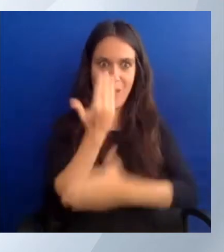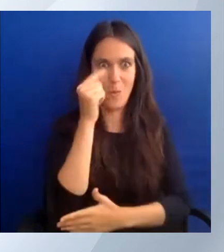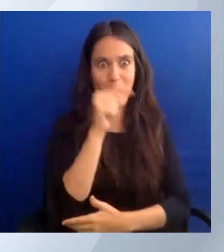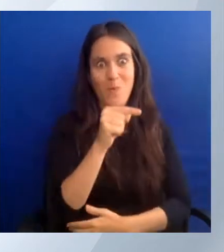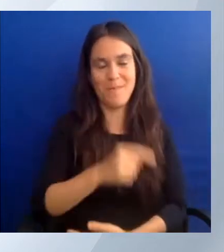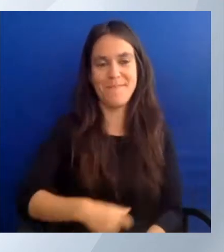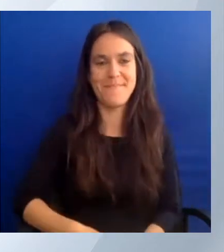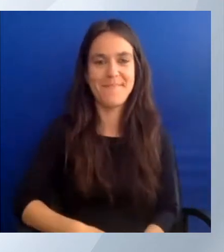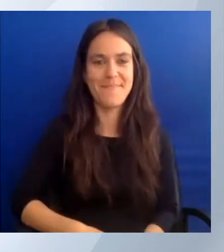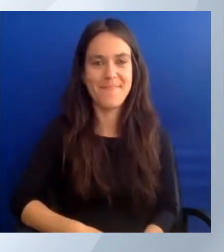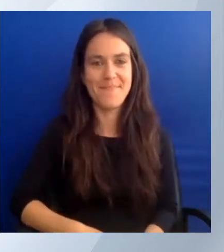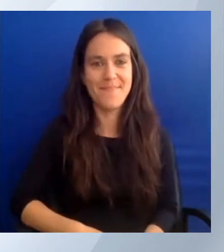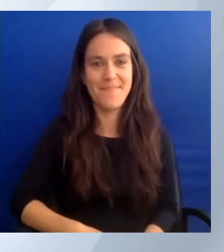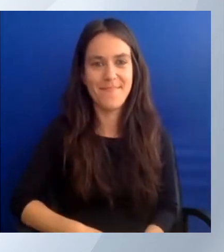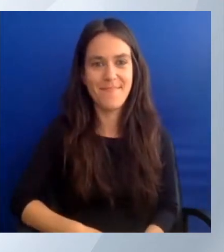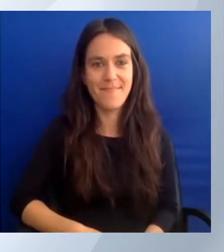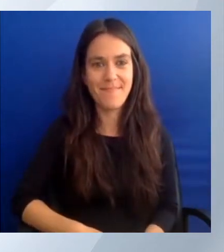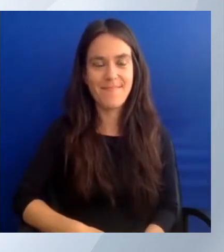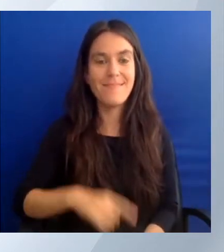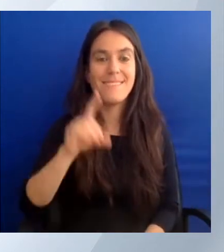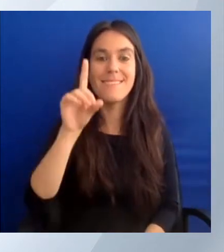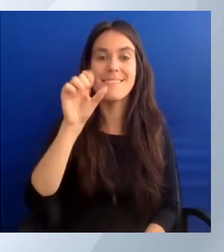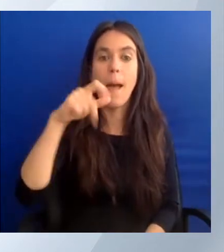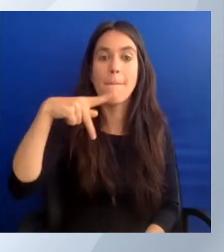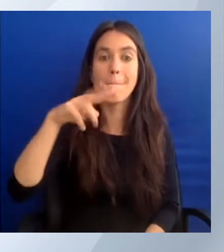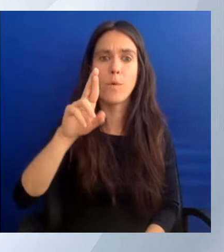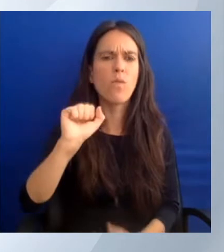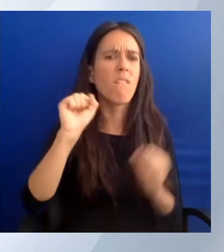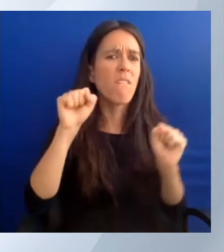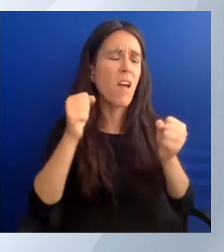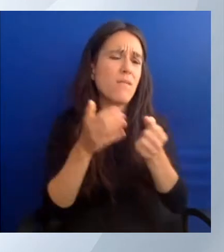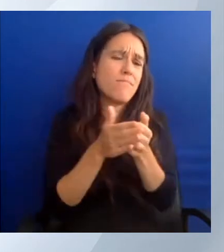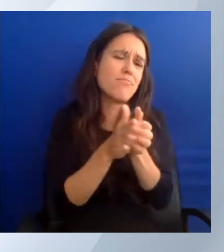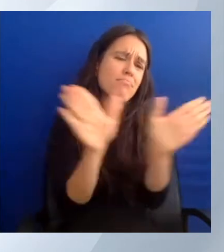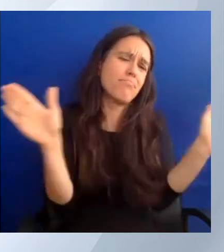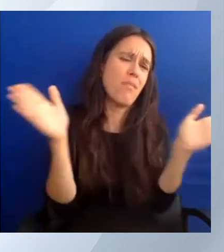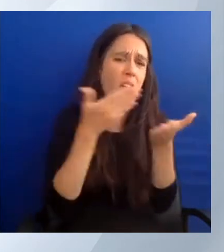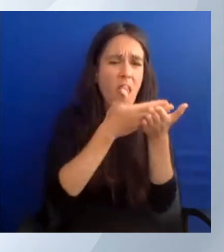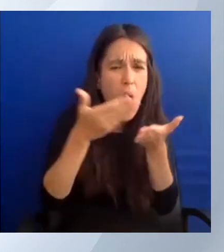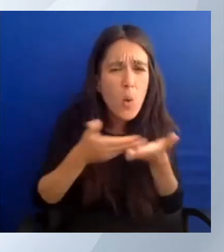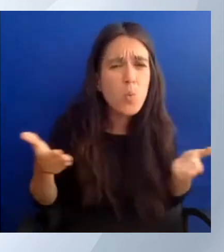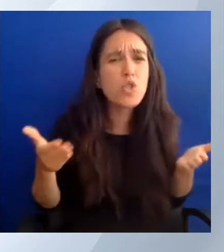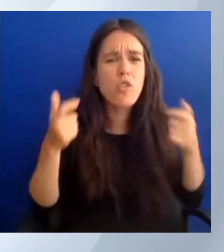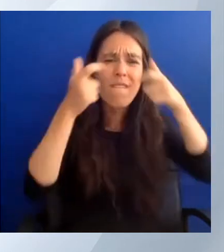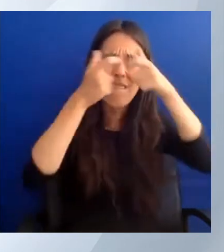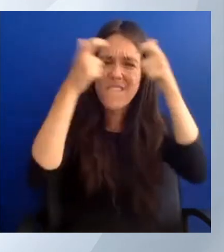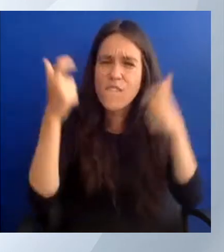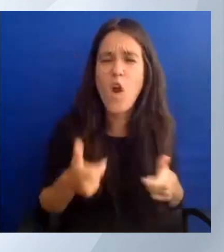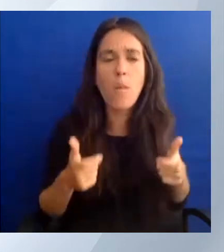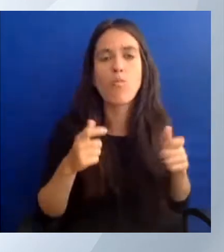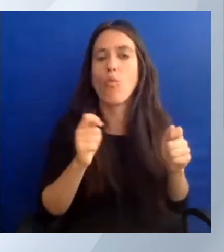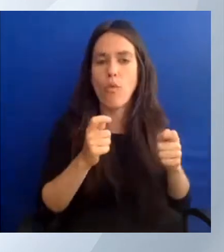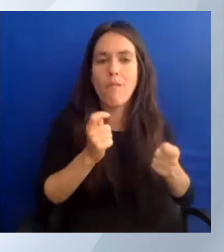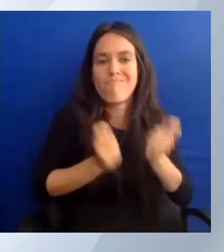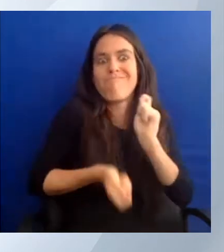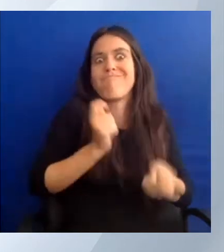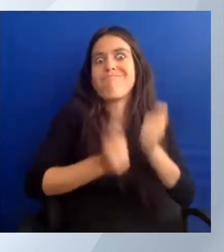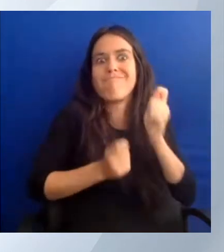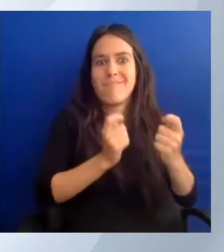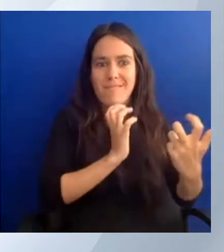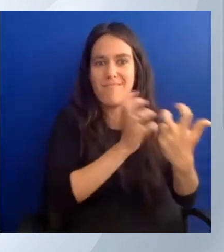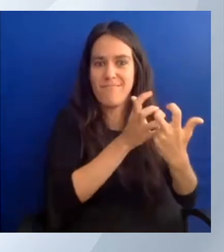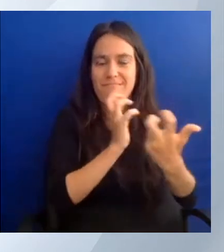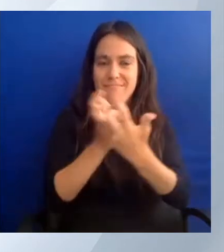Dapr building blocks can be used in any language or any framework. I'll show you in my demo this feature